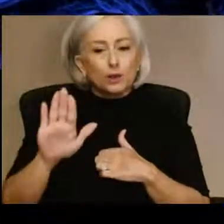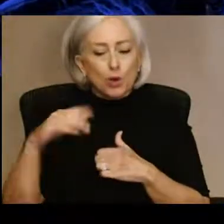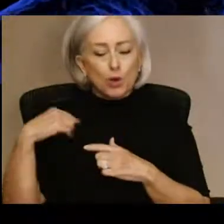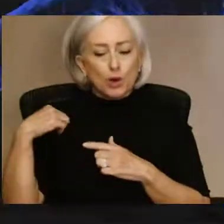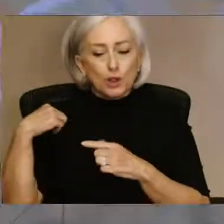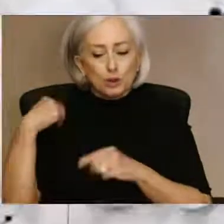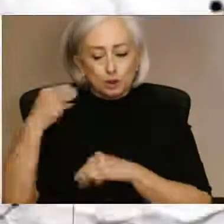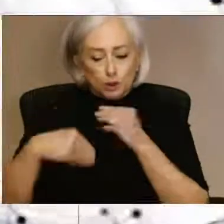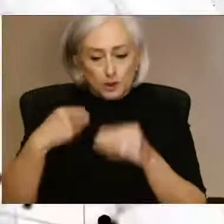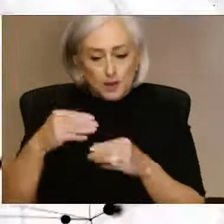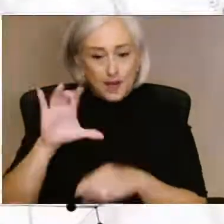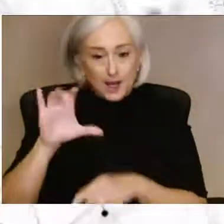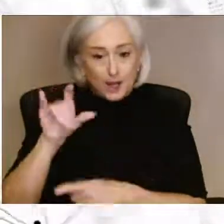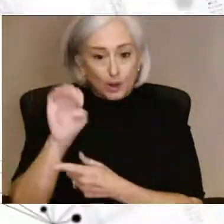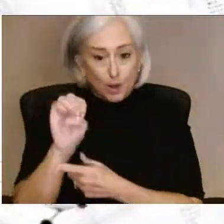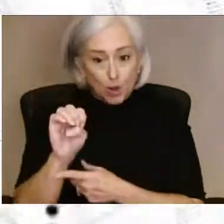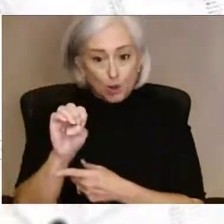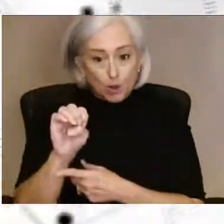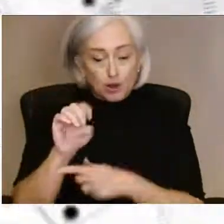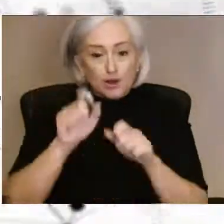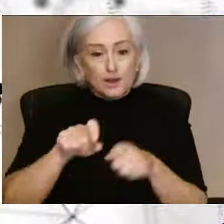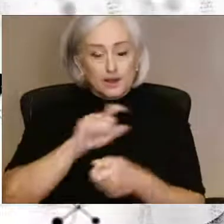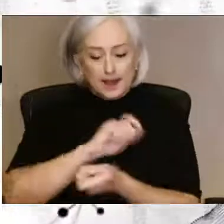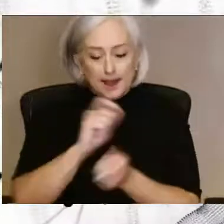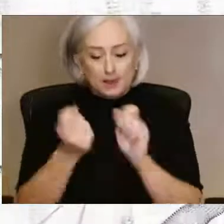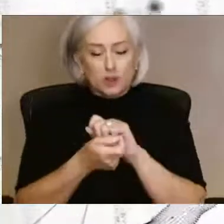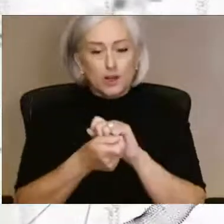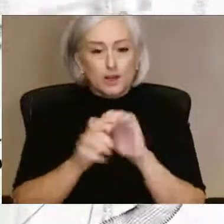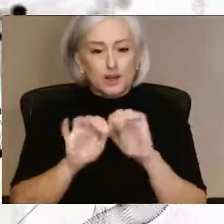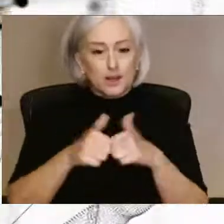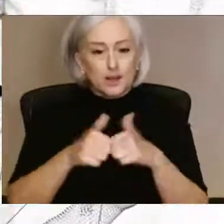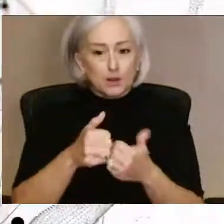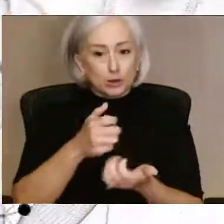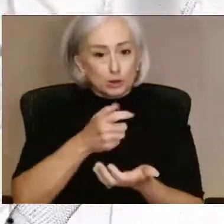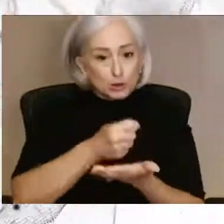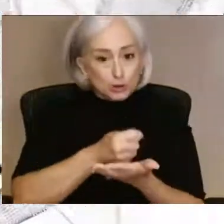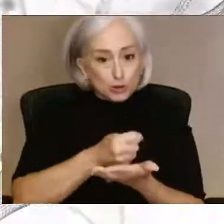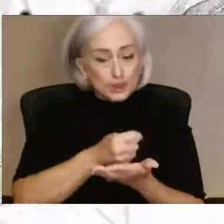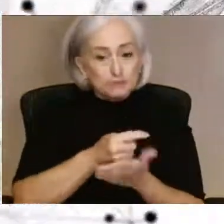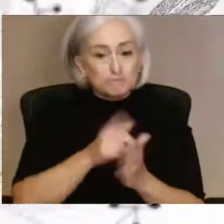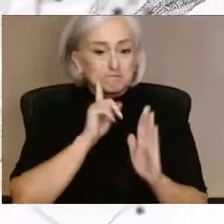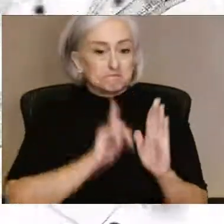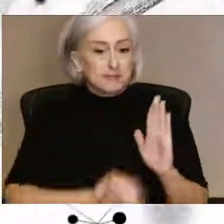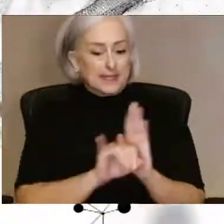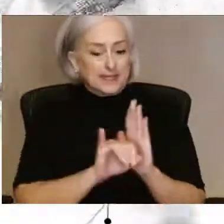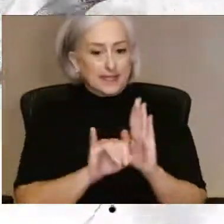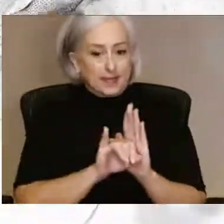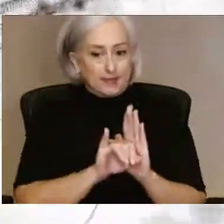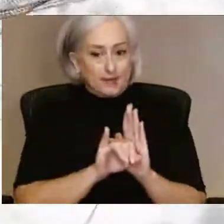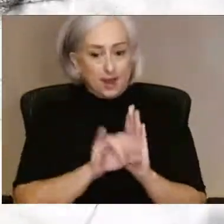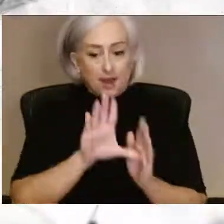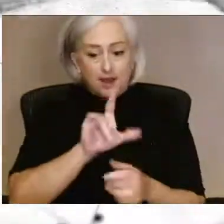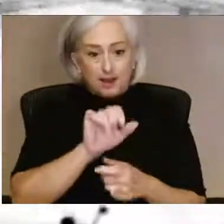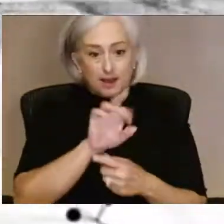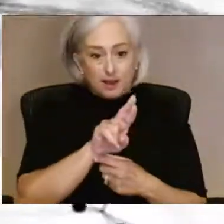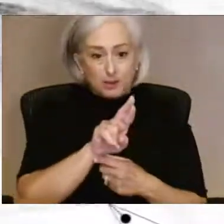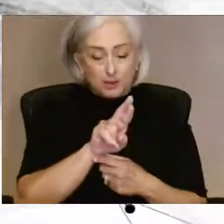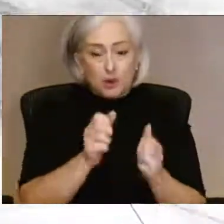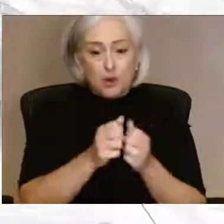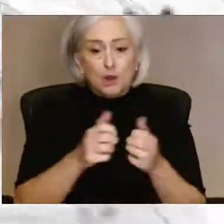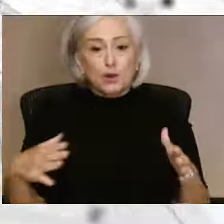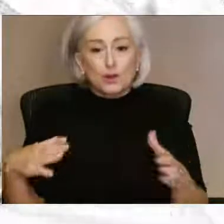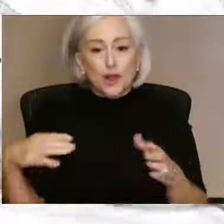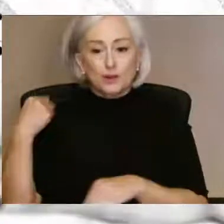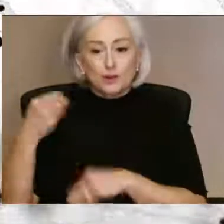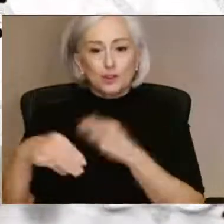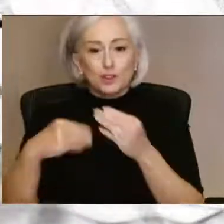way we identify and treat those cancers without a known genetic mutation. Bench to Bedside